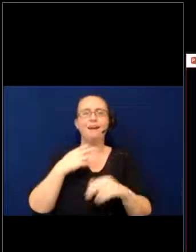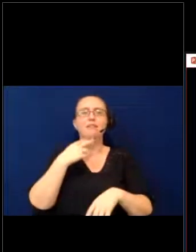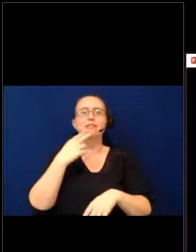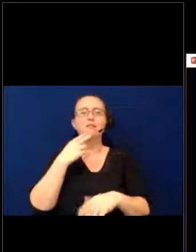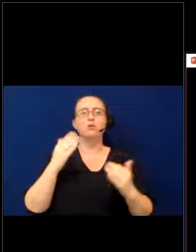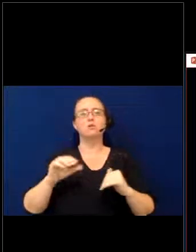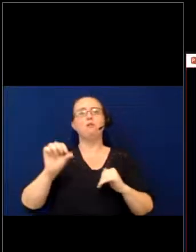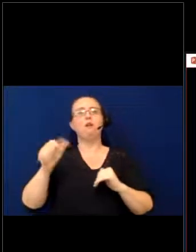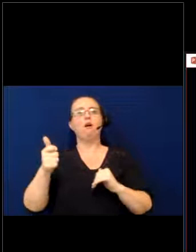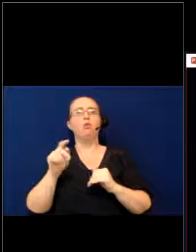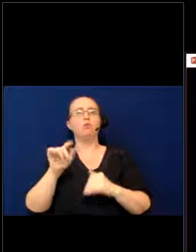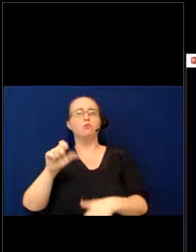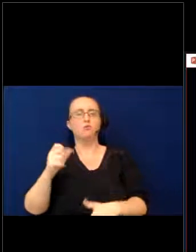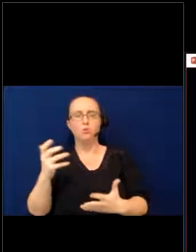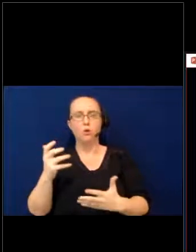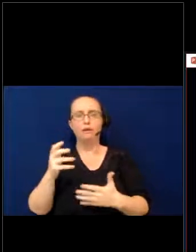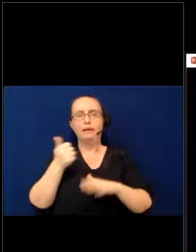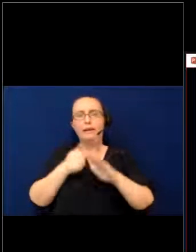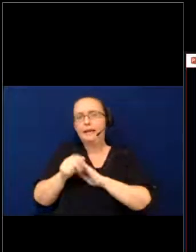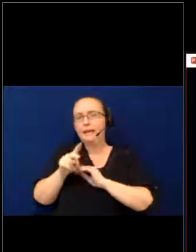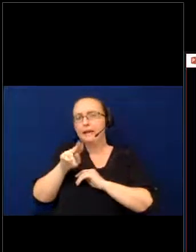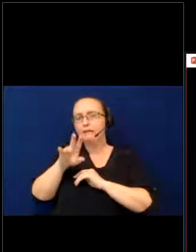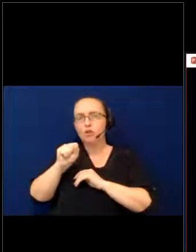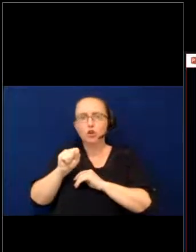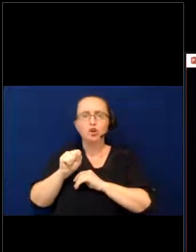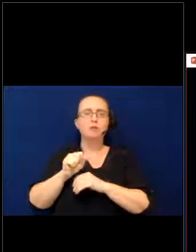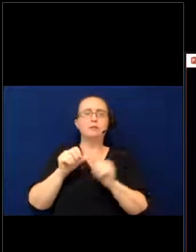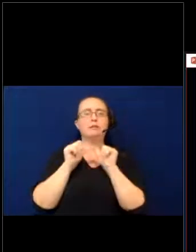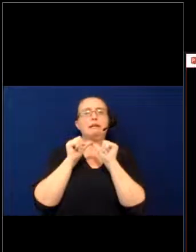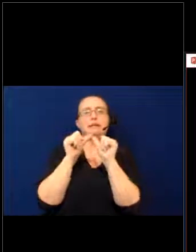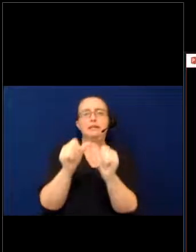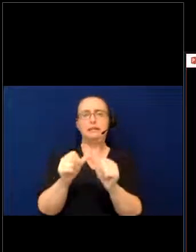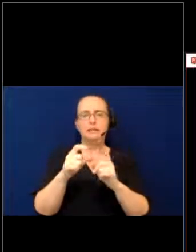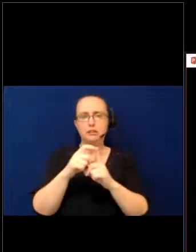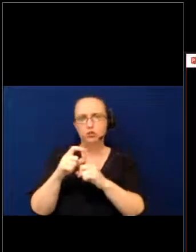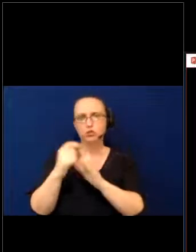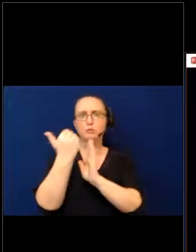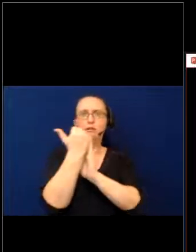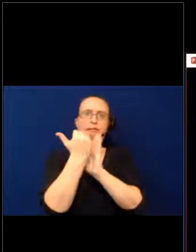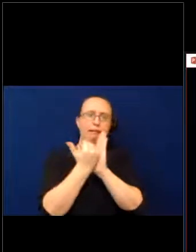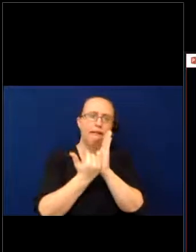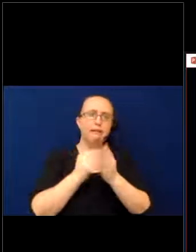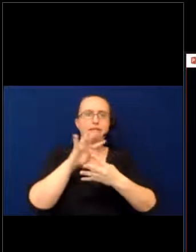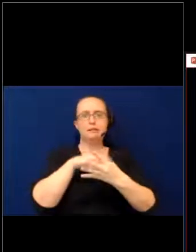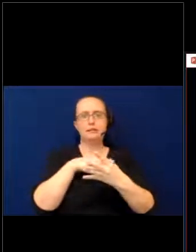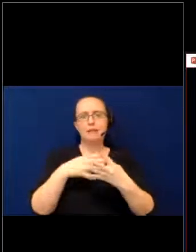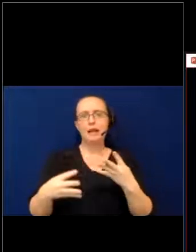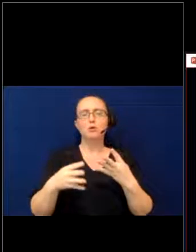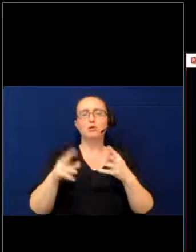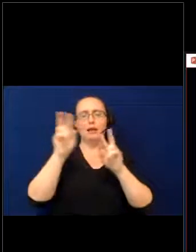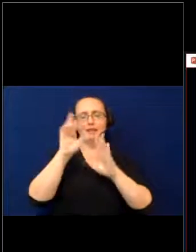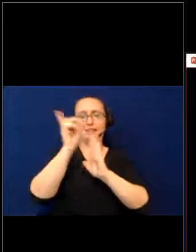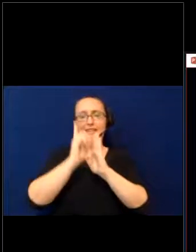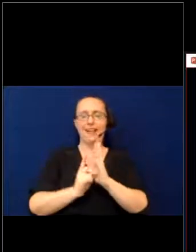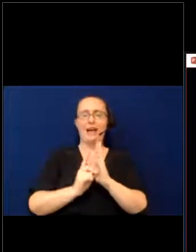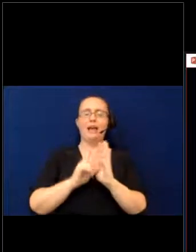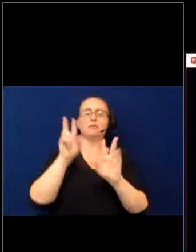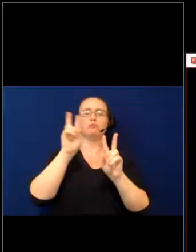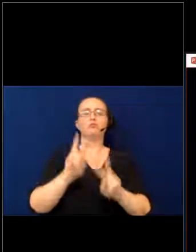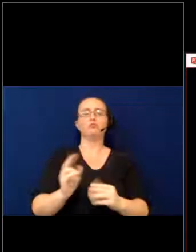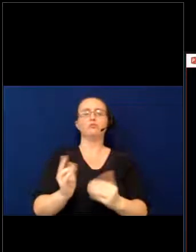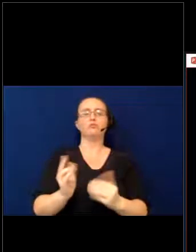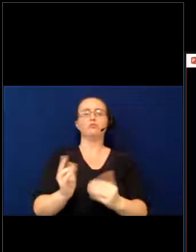hidden verbs, using consistent terms, using lists and tables, and creating an easy-to-read design. And let's